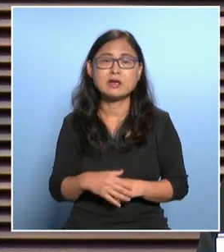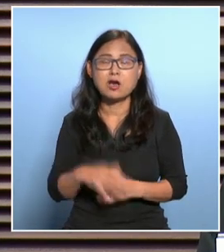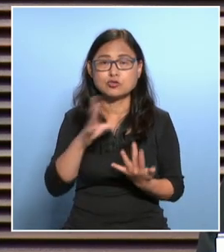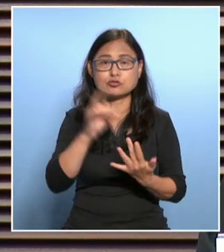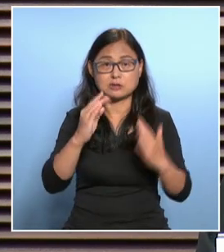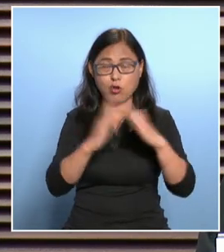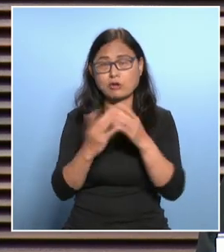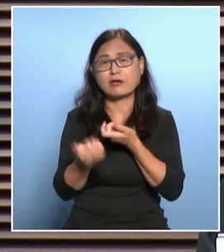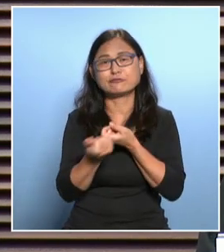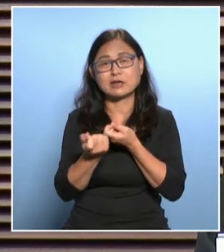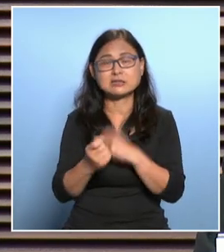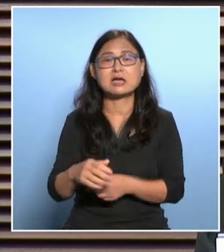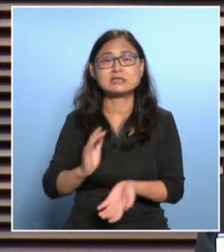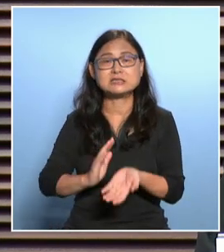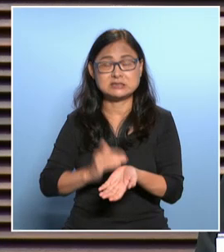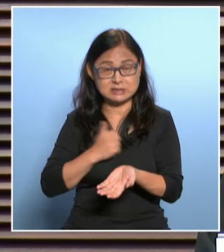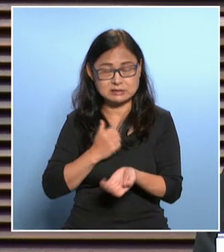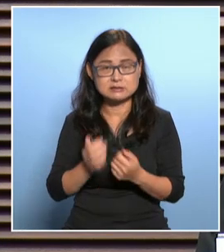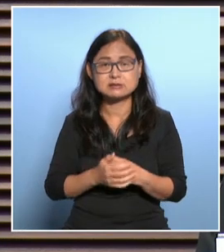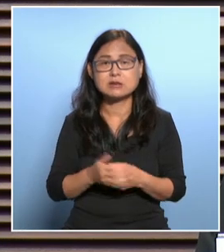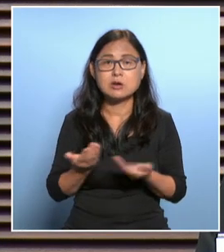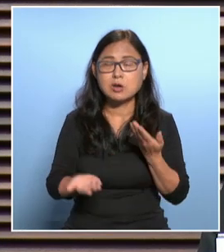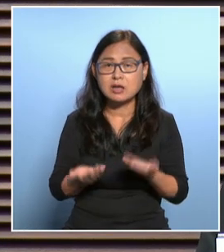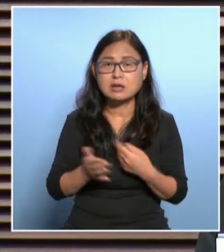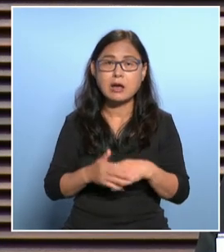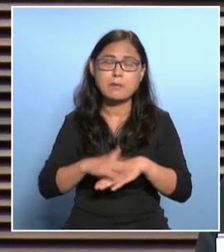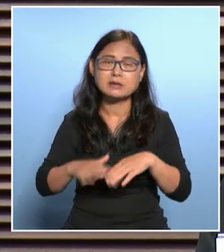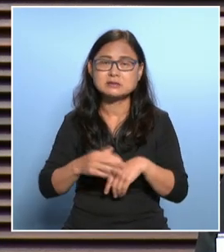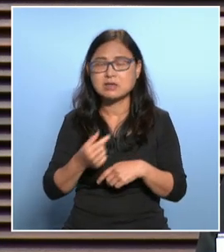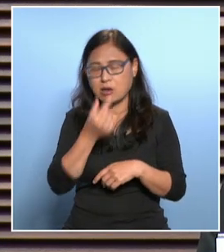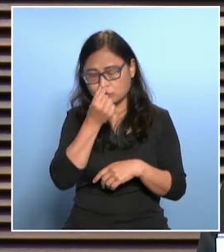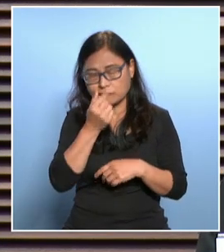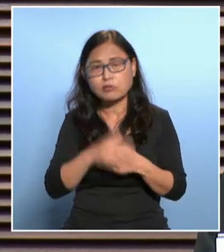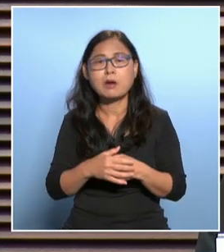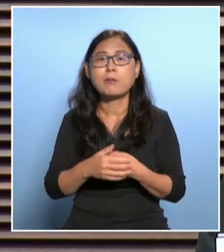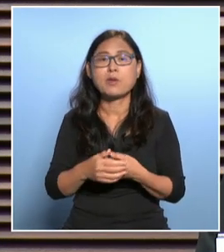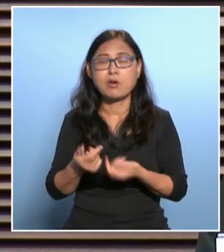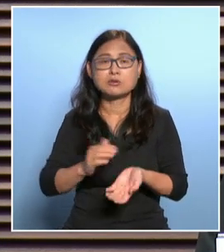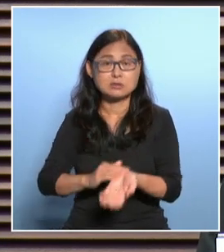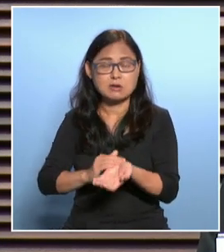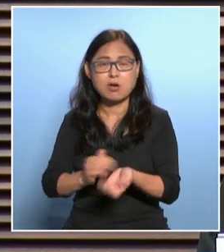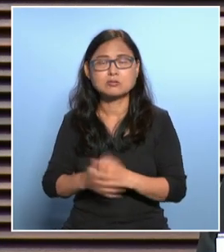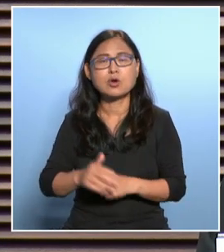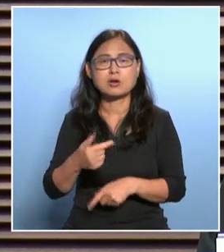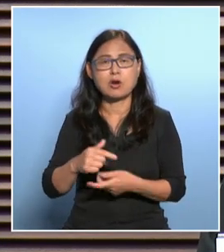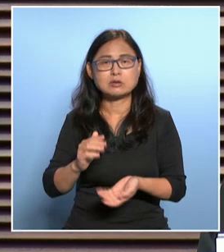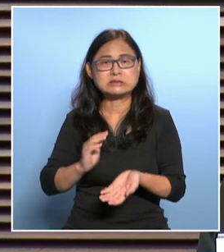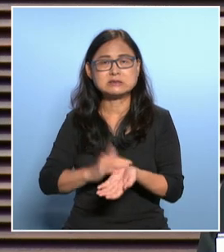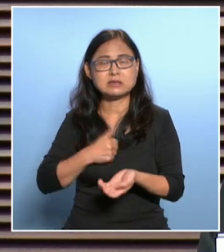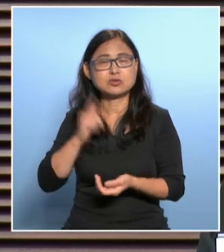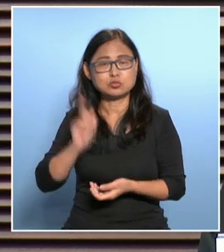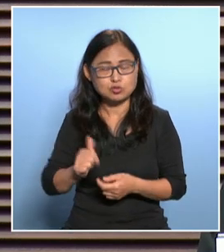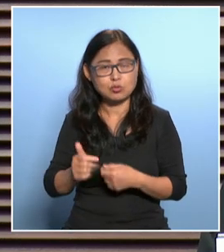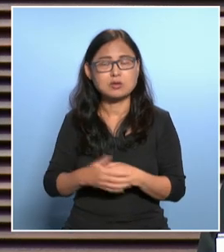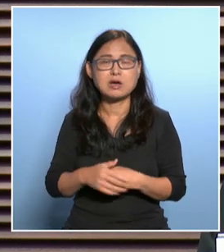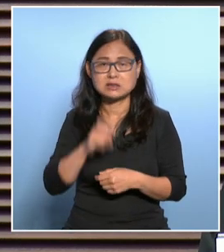difference. It may actually facilitate them because they can go to doctors near their homes, and they may be